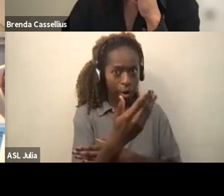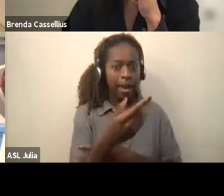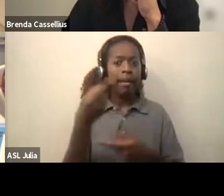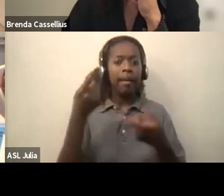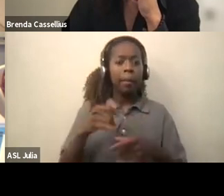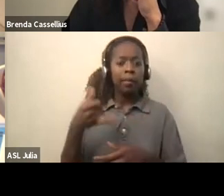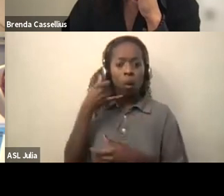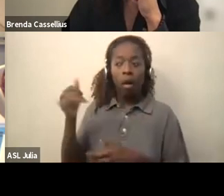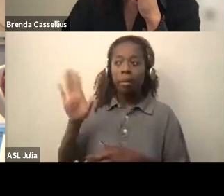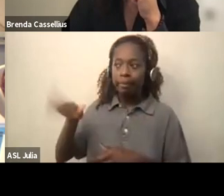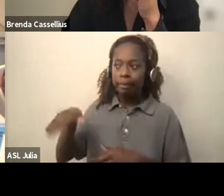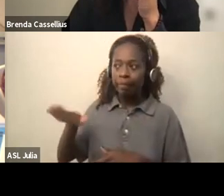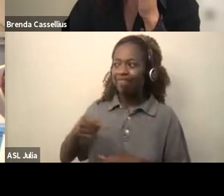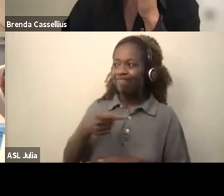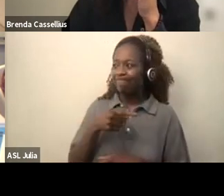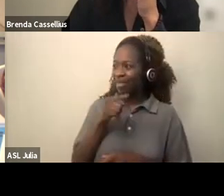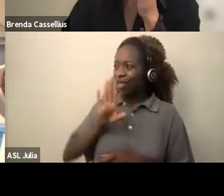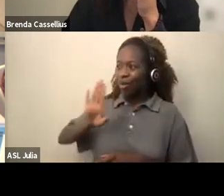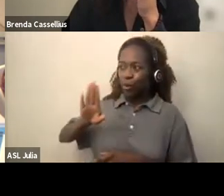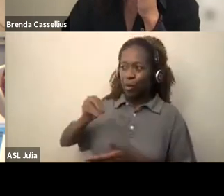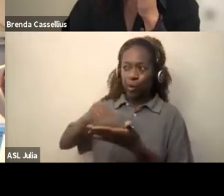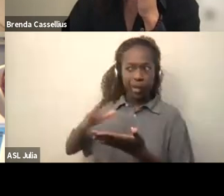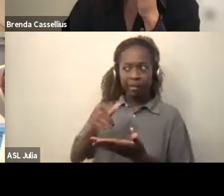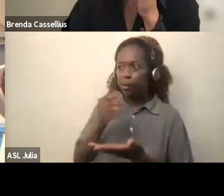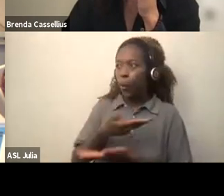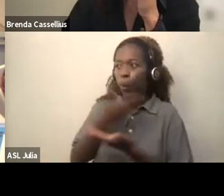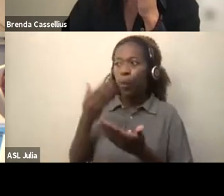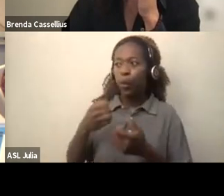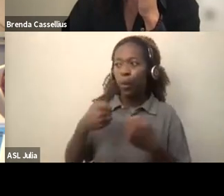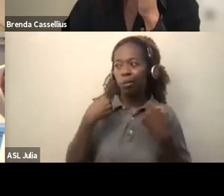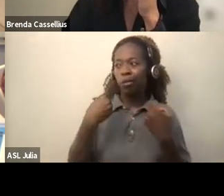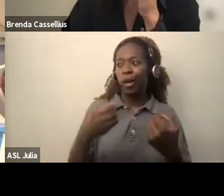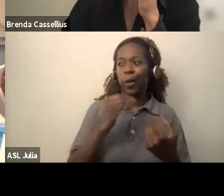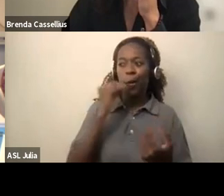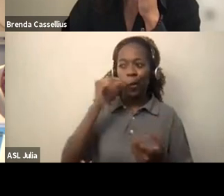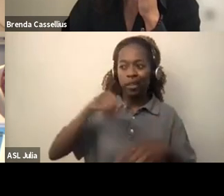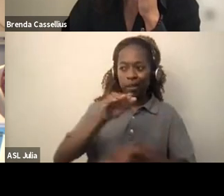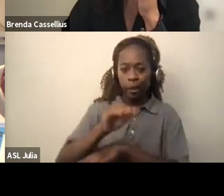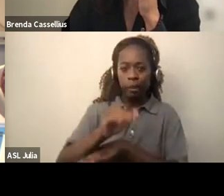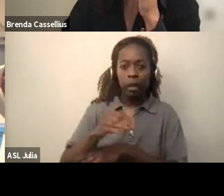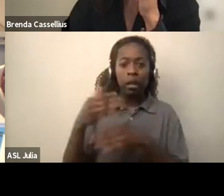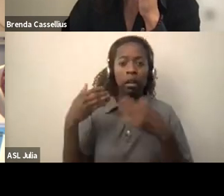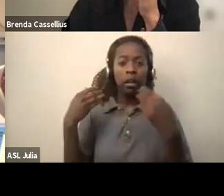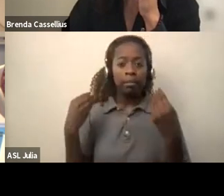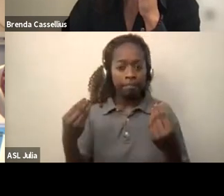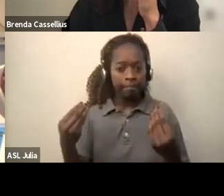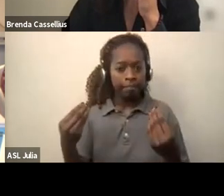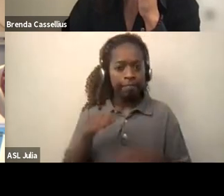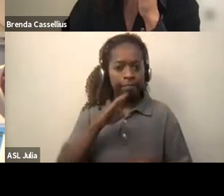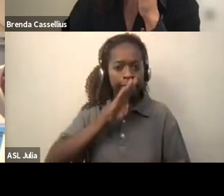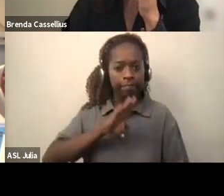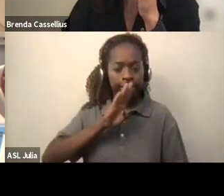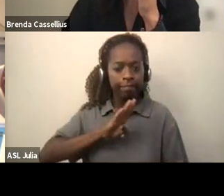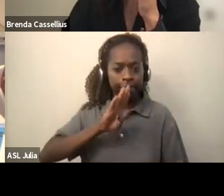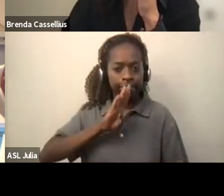know your student does not have a a ride home this afternoon um is incredibly frustrating